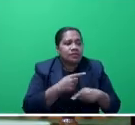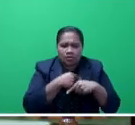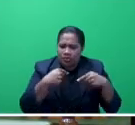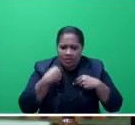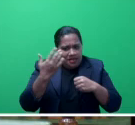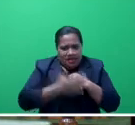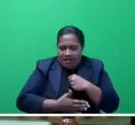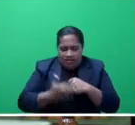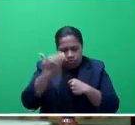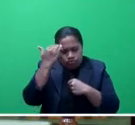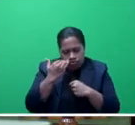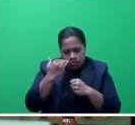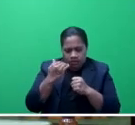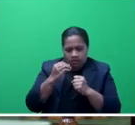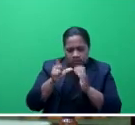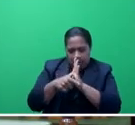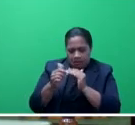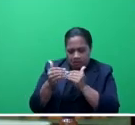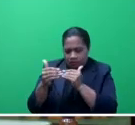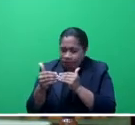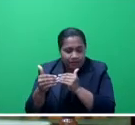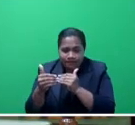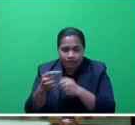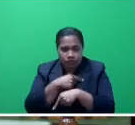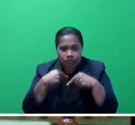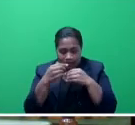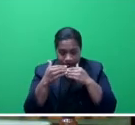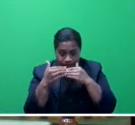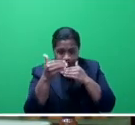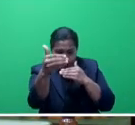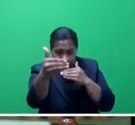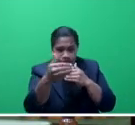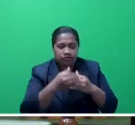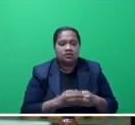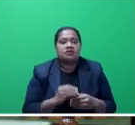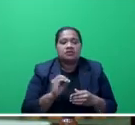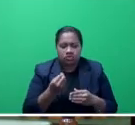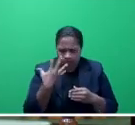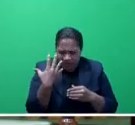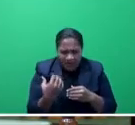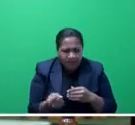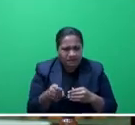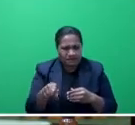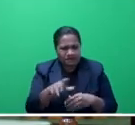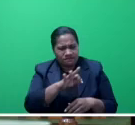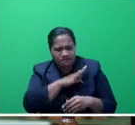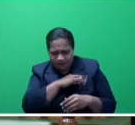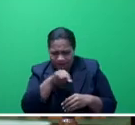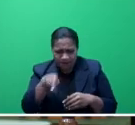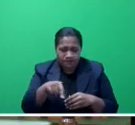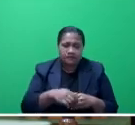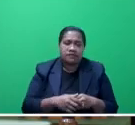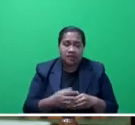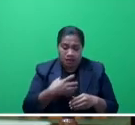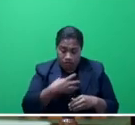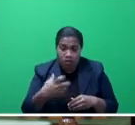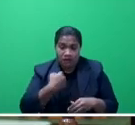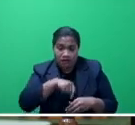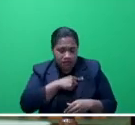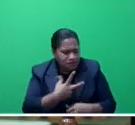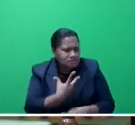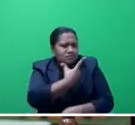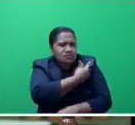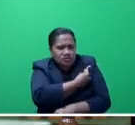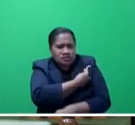thinking. This budget does not either. It places faith that many more of us will be vaccinated for the sake